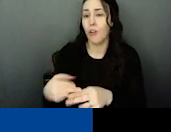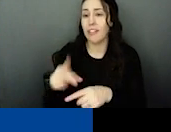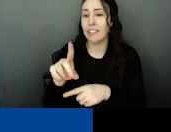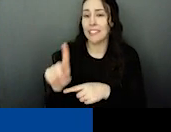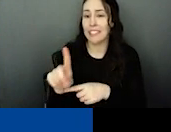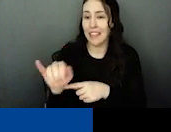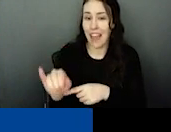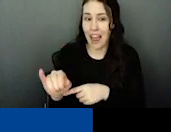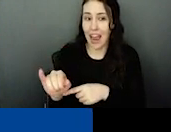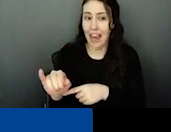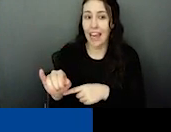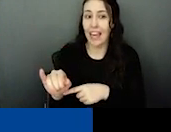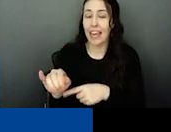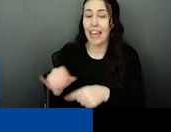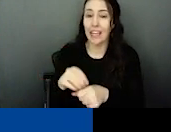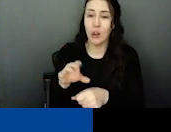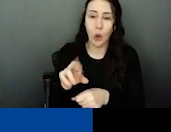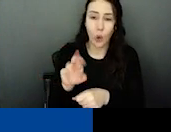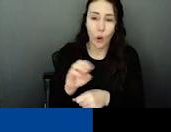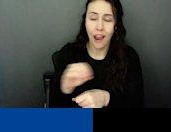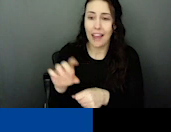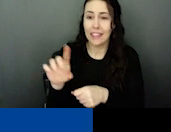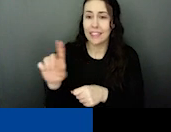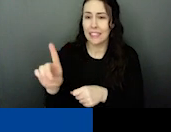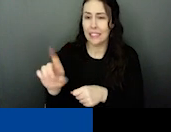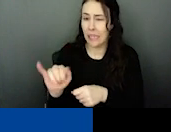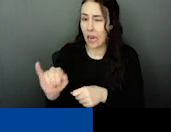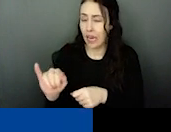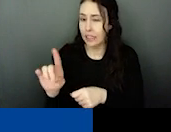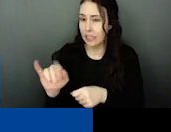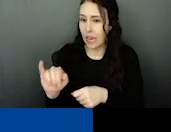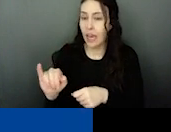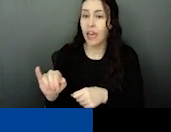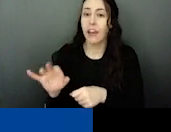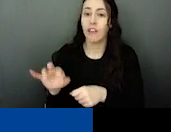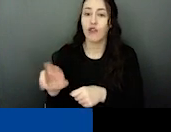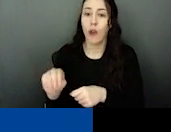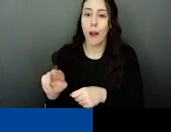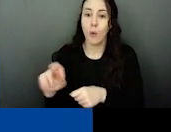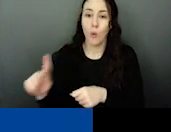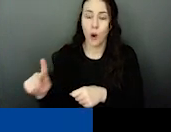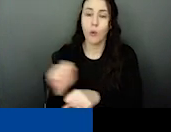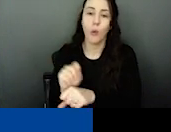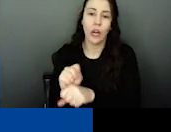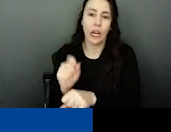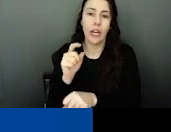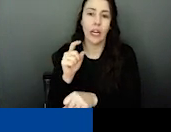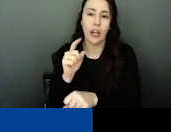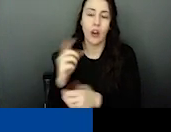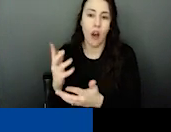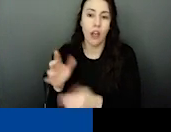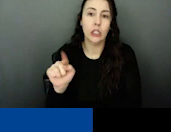CORE and DEI Framework Implementation Work Group that's working on a toolkit also as a resource